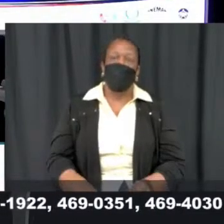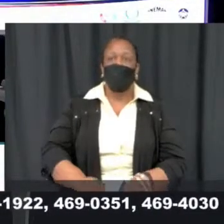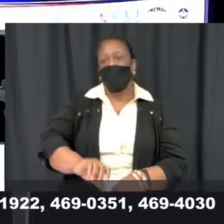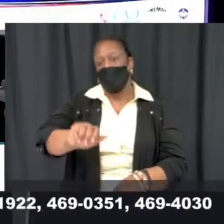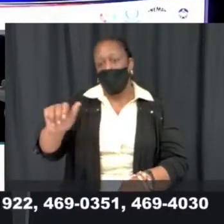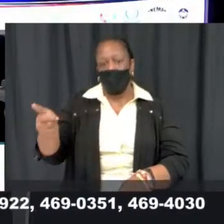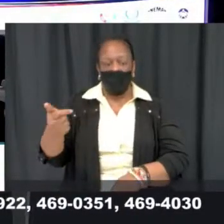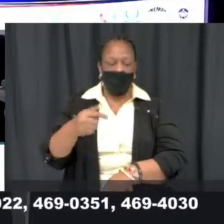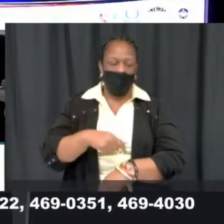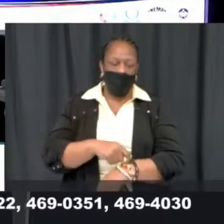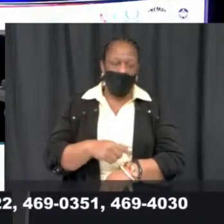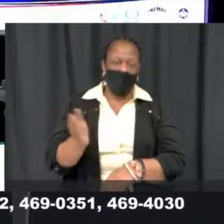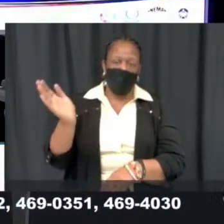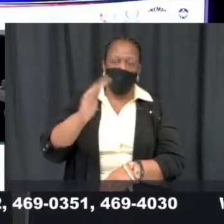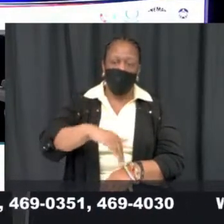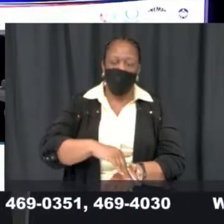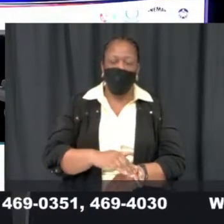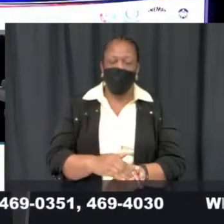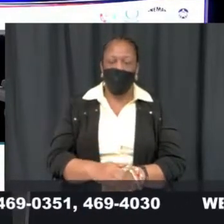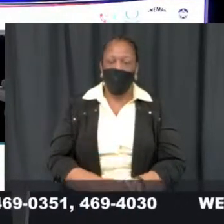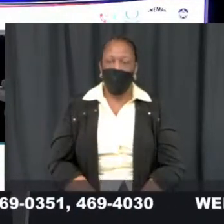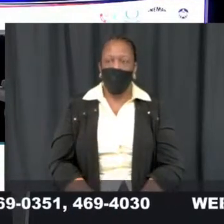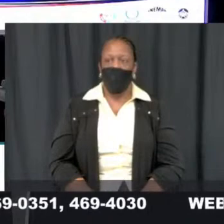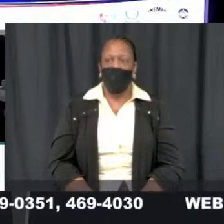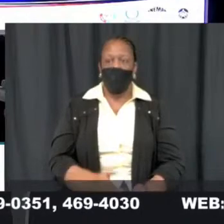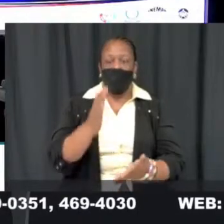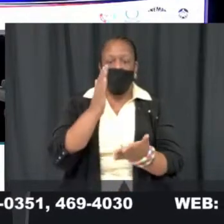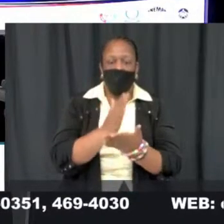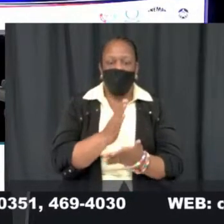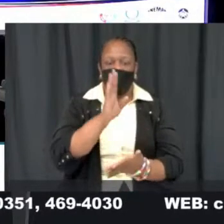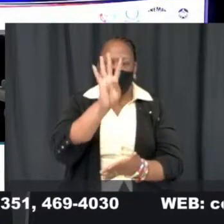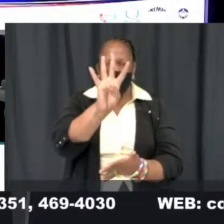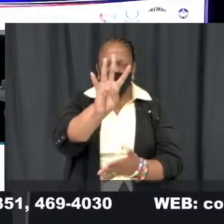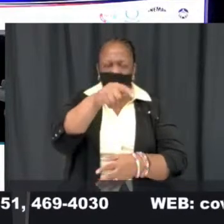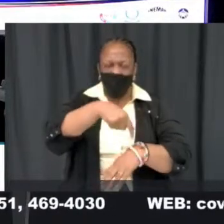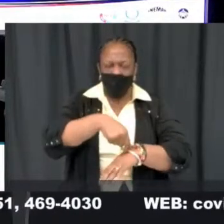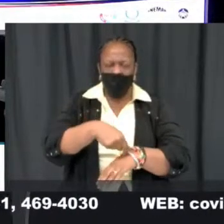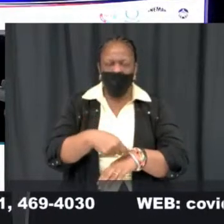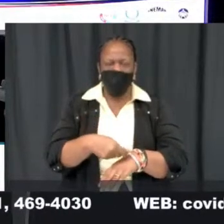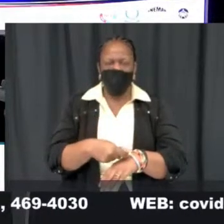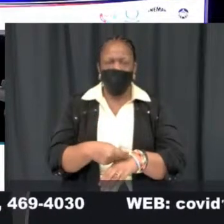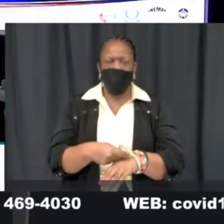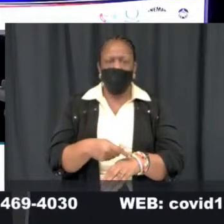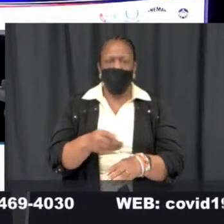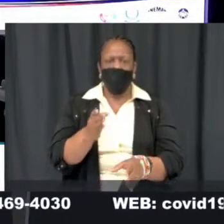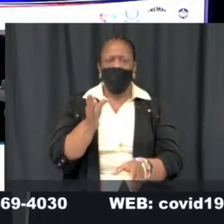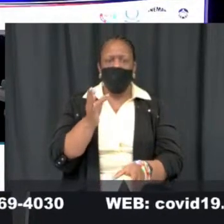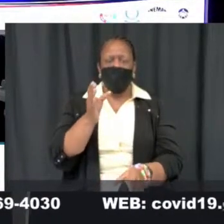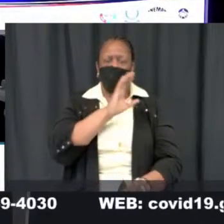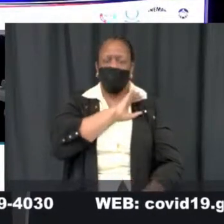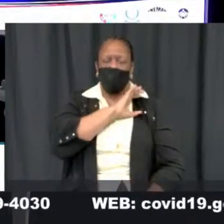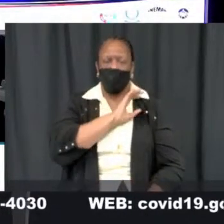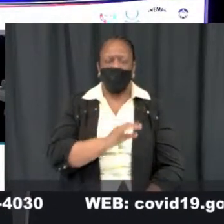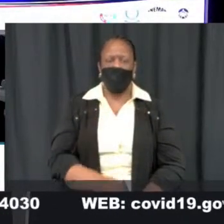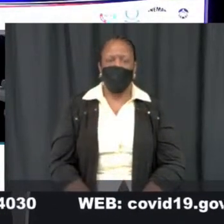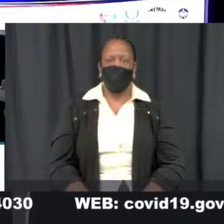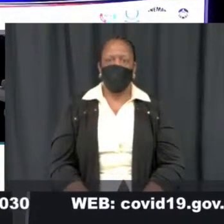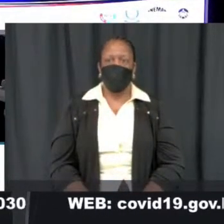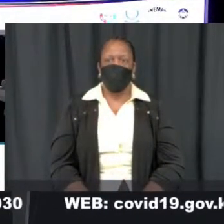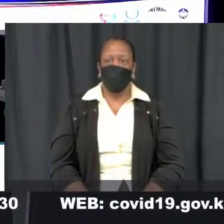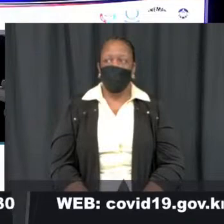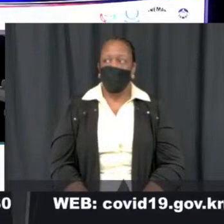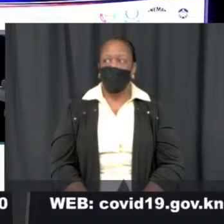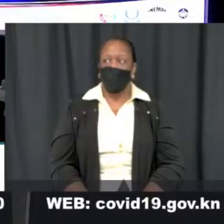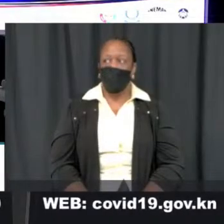day, I was stopped 4 times by the police. Buckley's, by the stop, and Monkey Hill, by